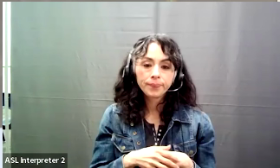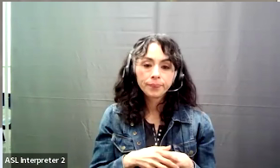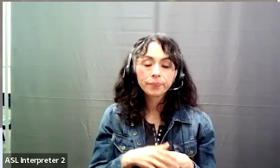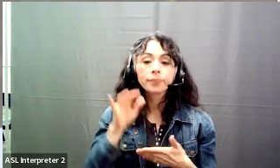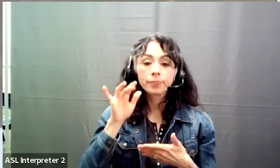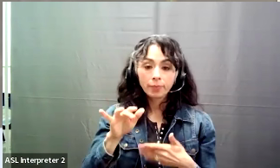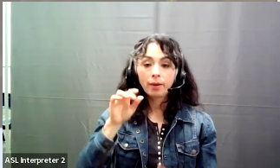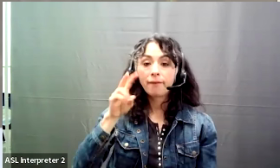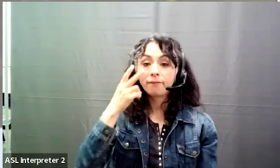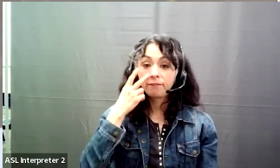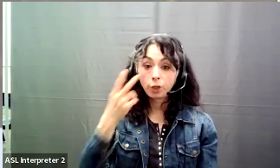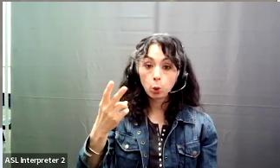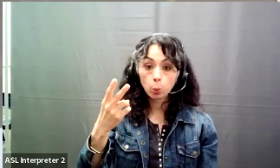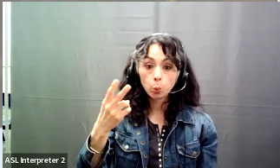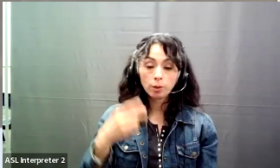view.